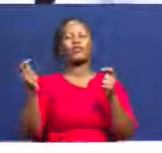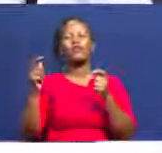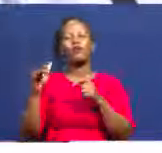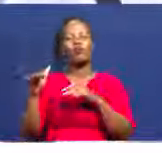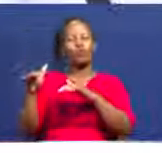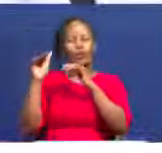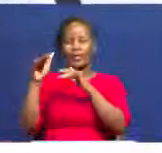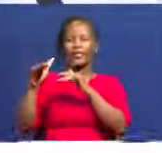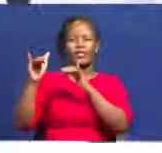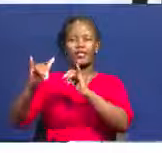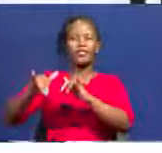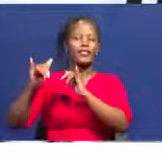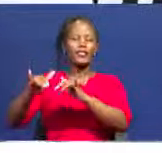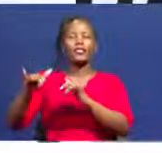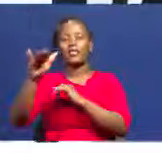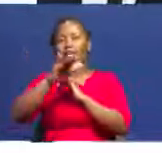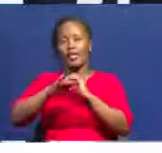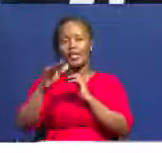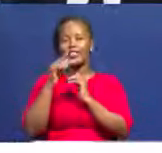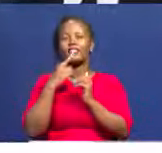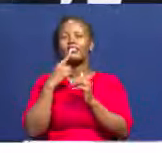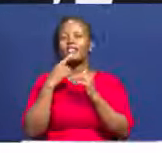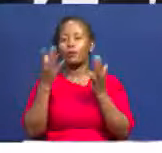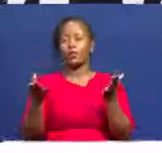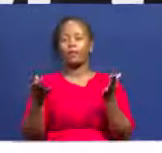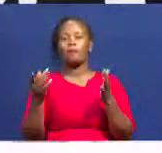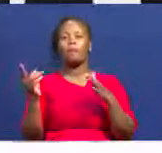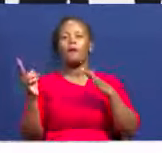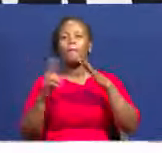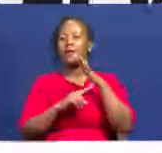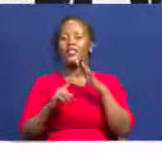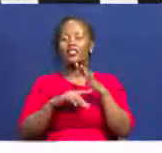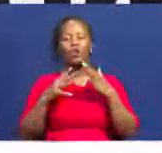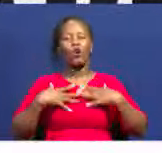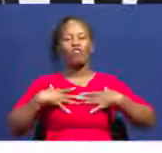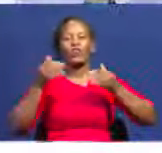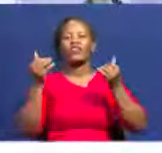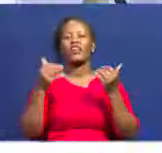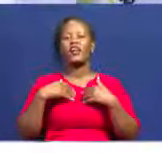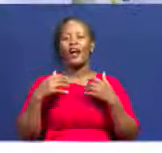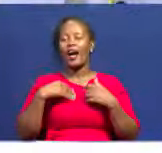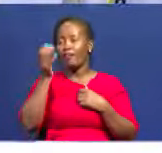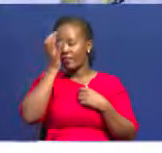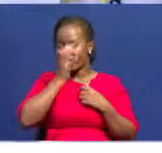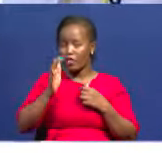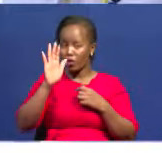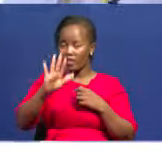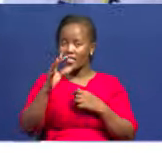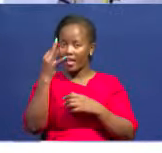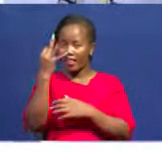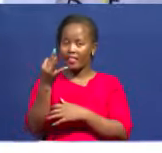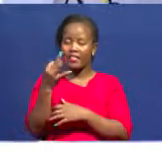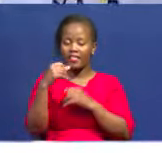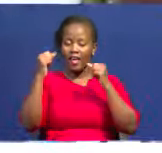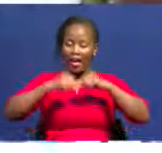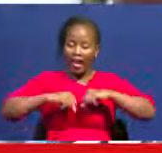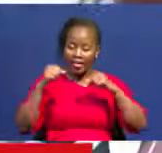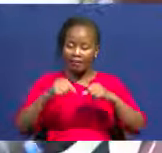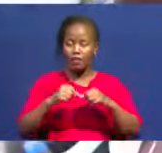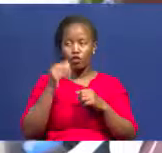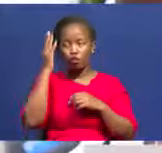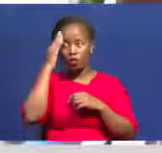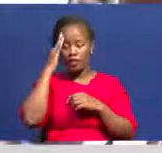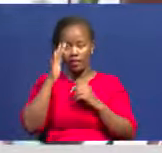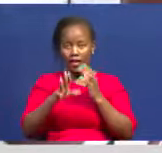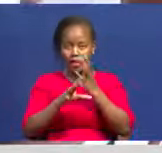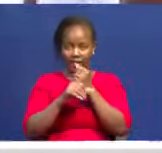la afya, wakikosoa vikali wizara ya afya kwa madai ya kupuuza juhudi zao za miaka mitatu za kutambuliwa kwa chama chao. They